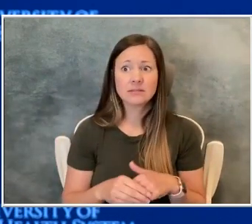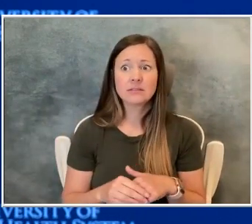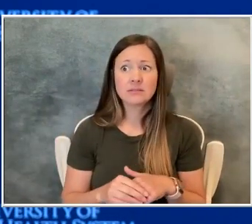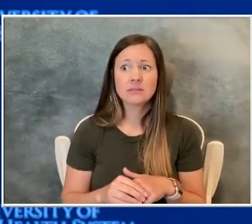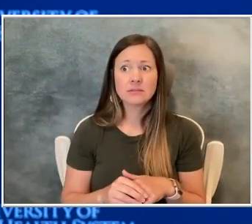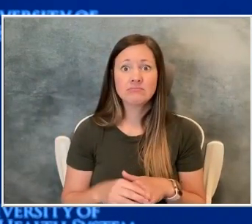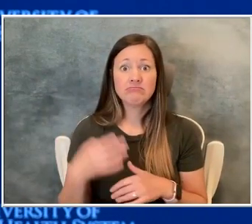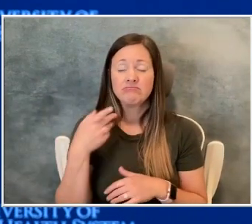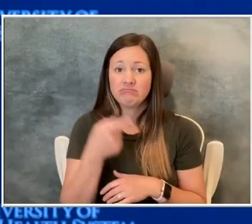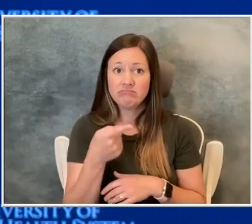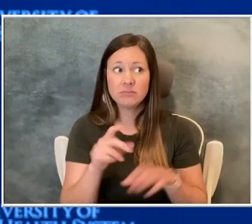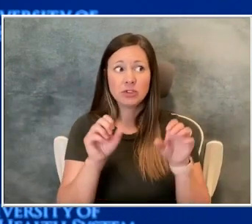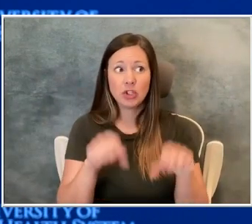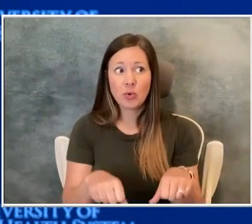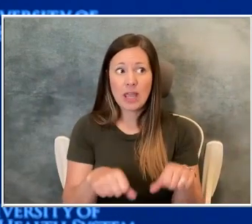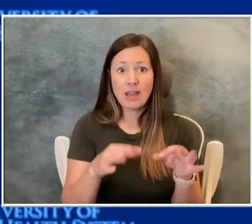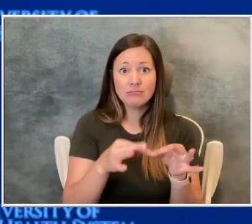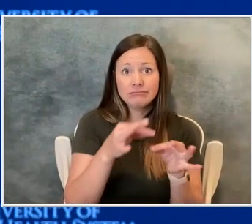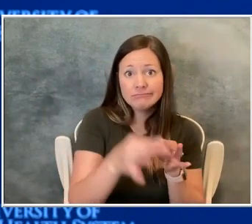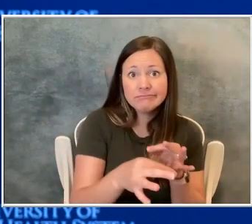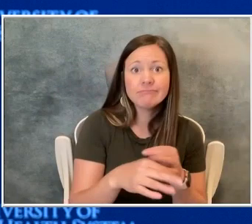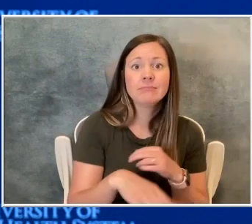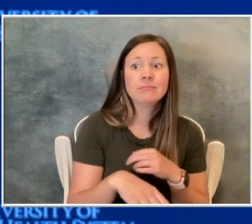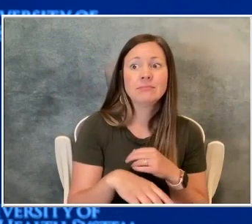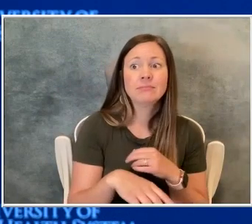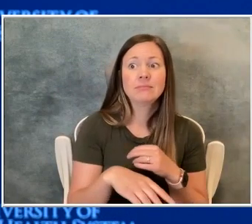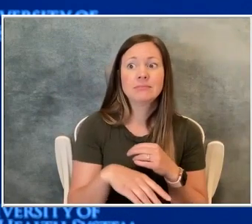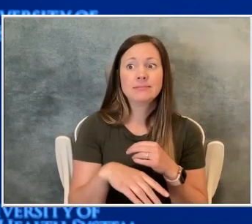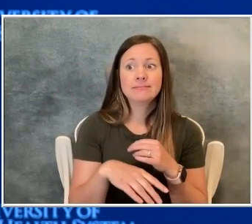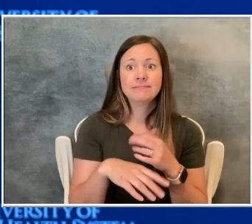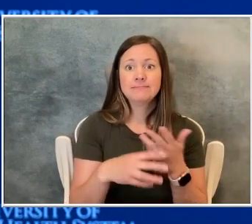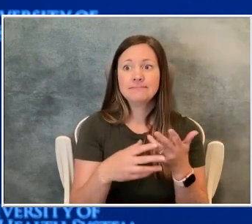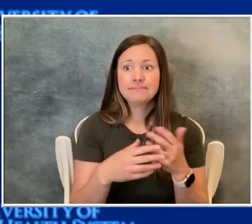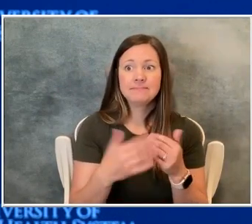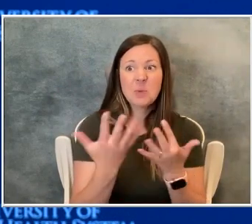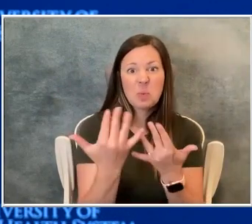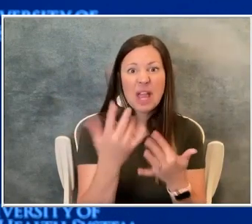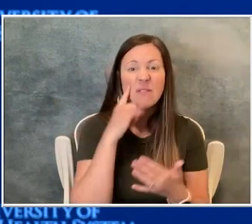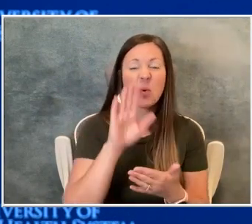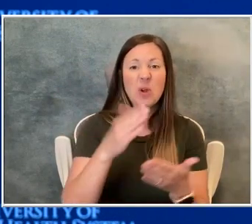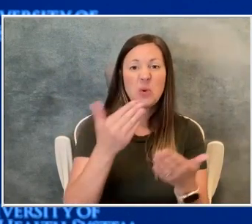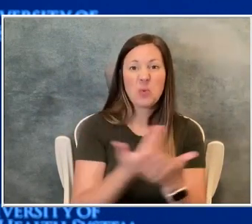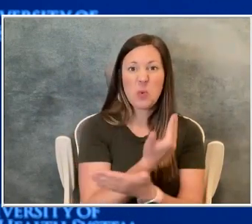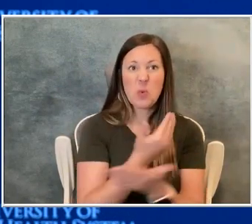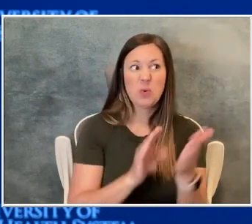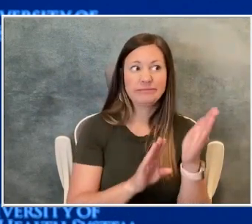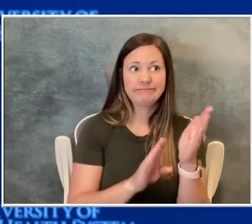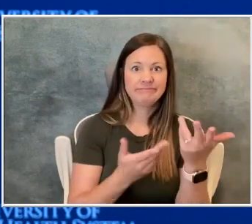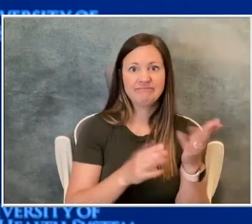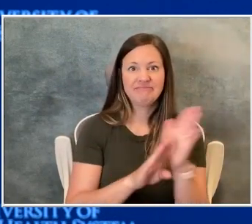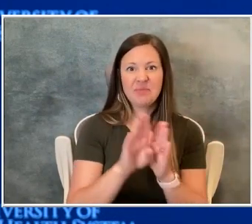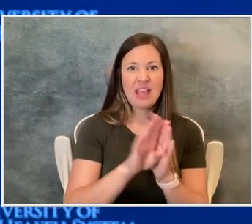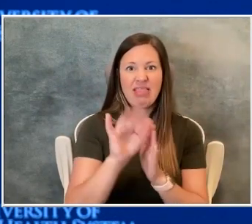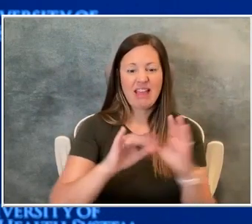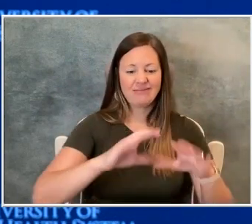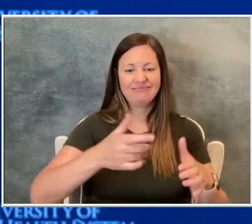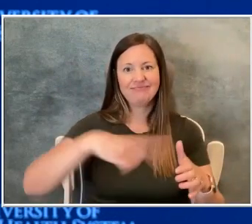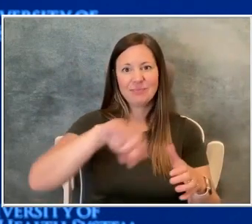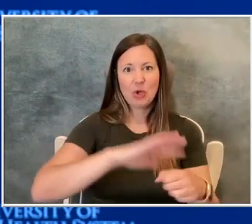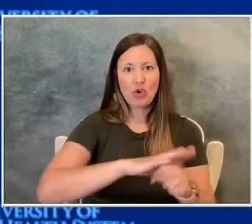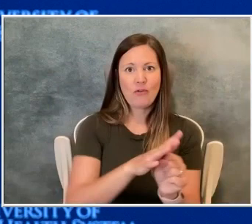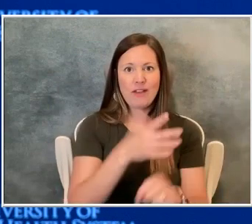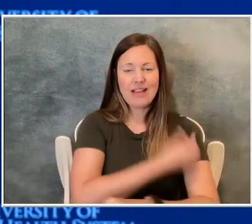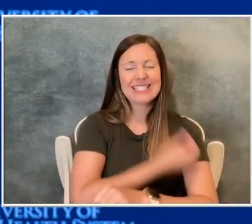your updated or new formulation of the COVID vaccine for 3 months if you've had it recently. I think that is kind of